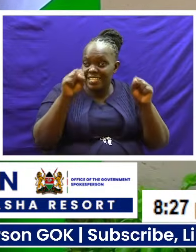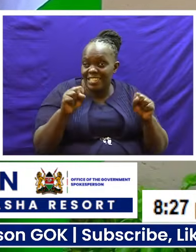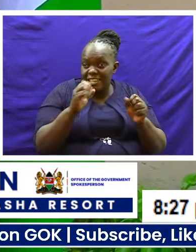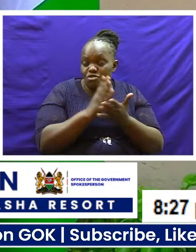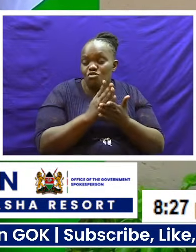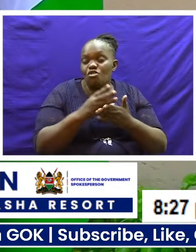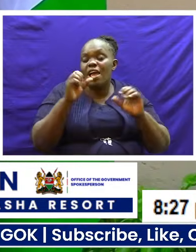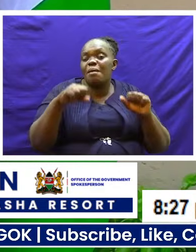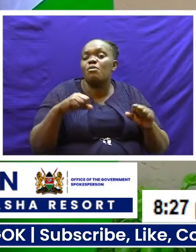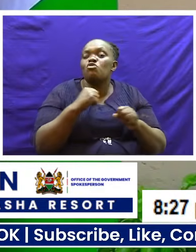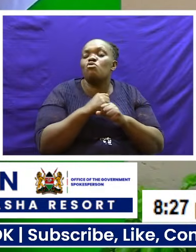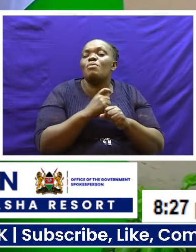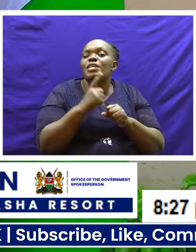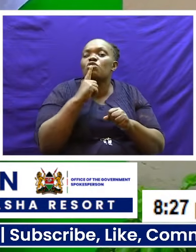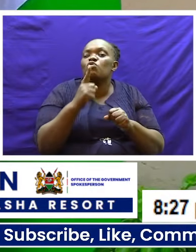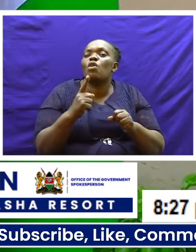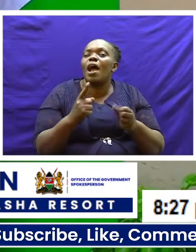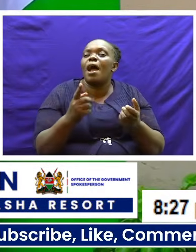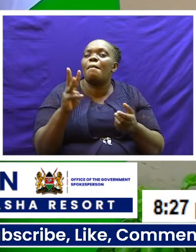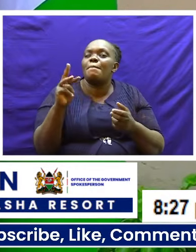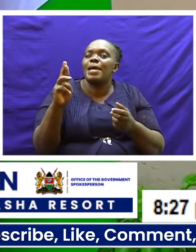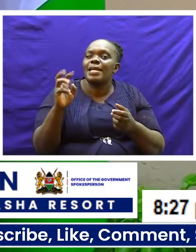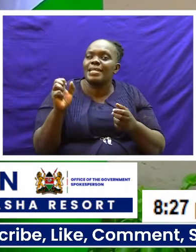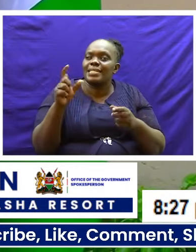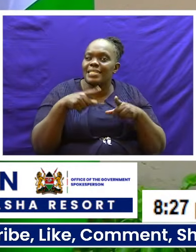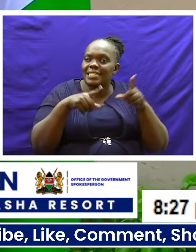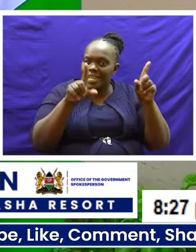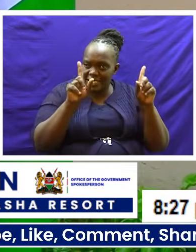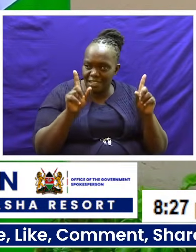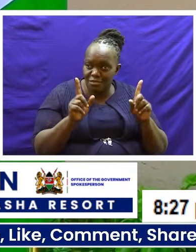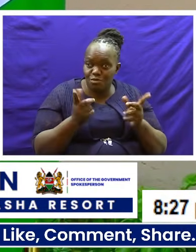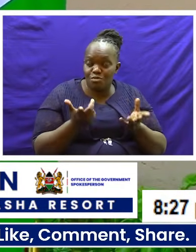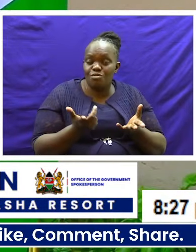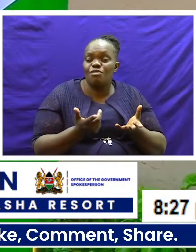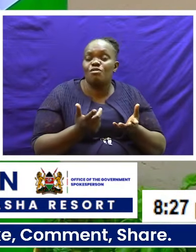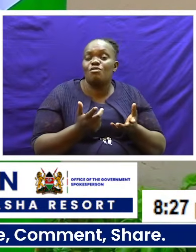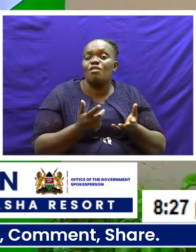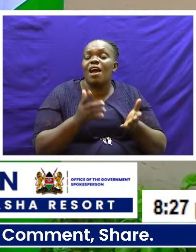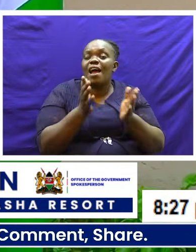able to ensure that merit prevails. And